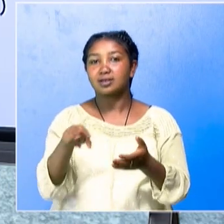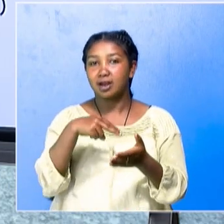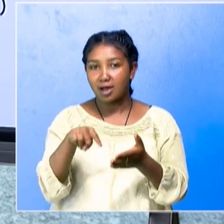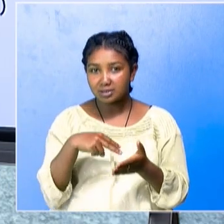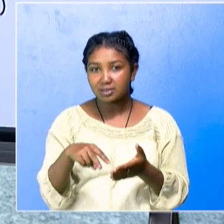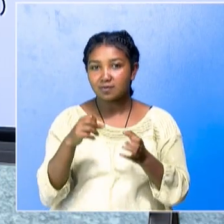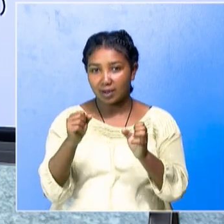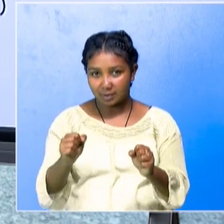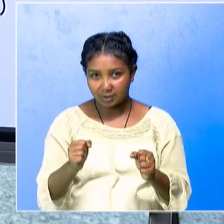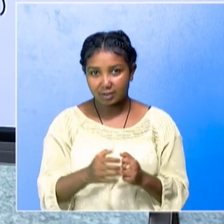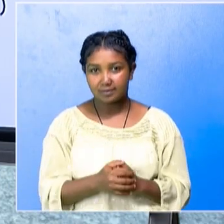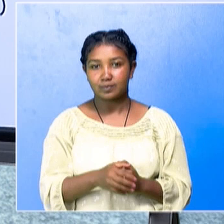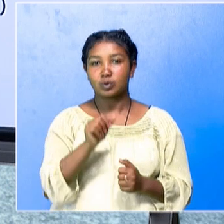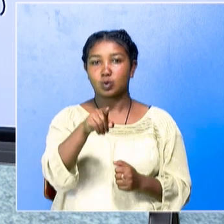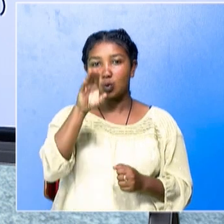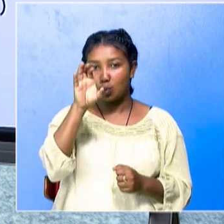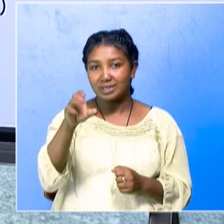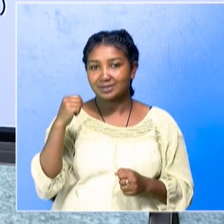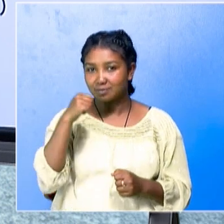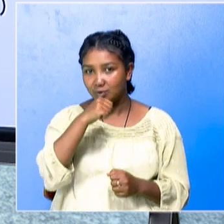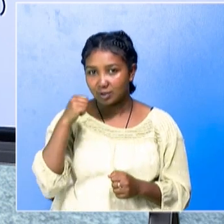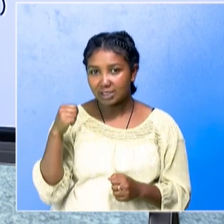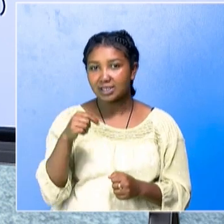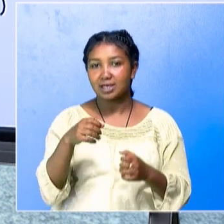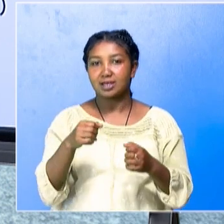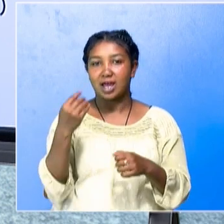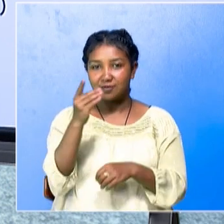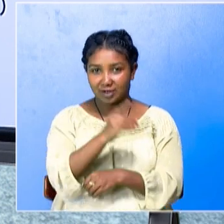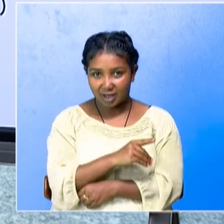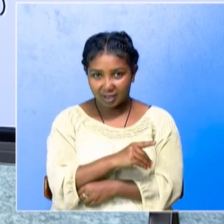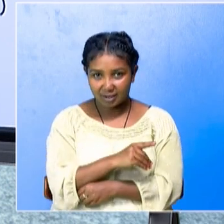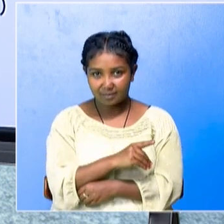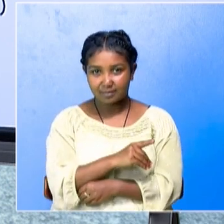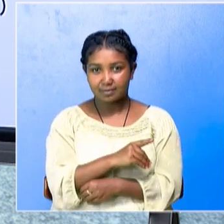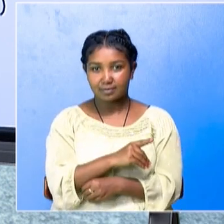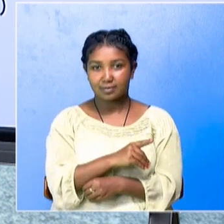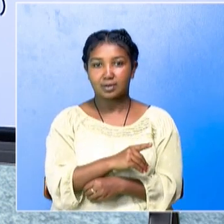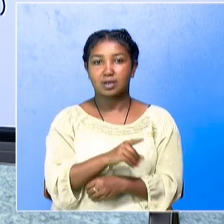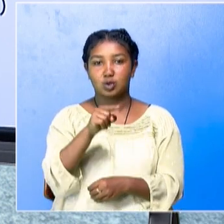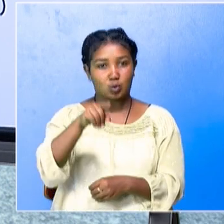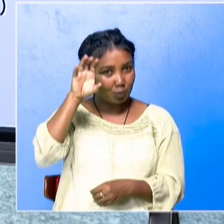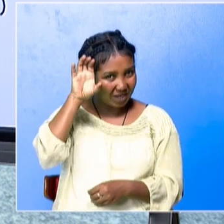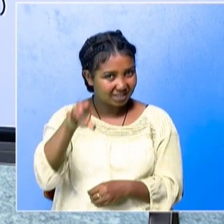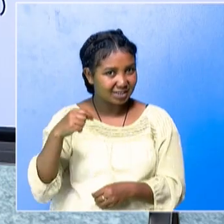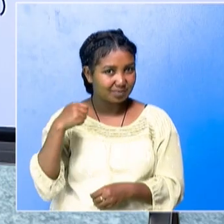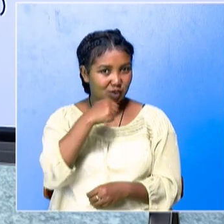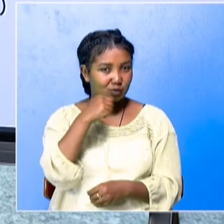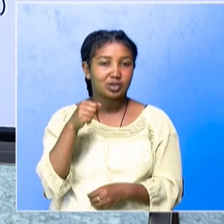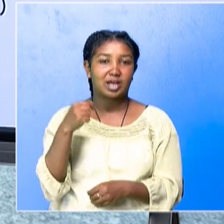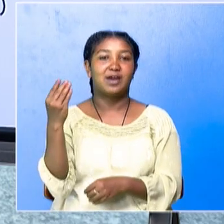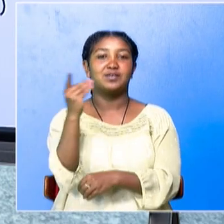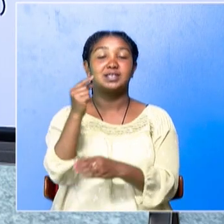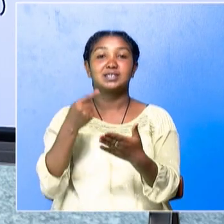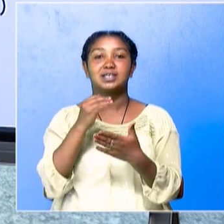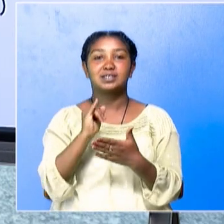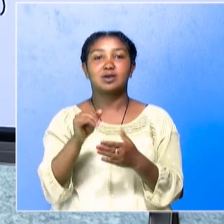dance ability. You must brush your teeth every day. You must brush your teeth every day. This